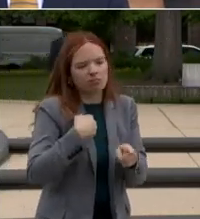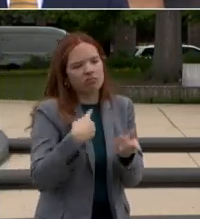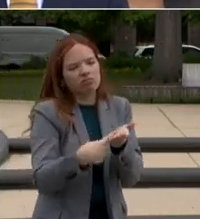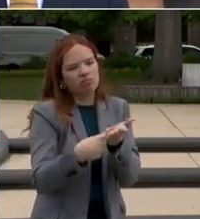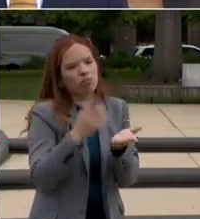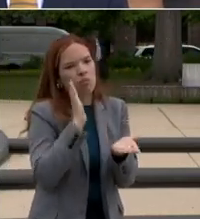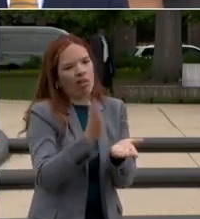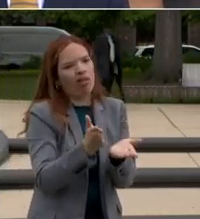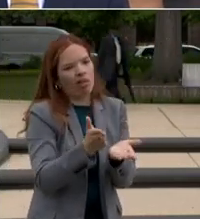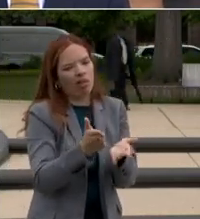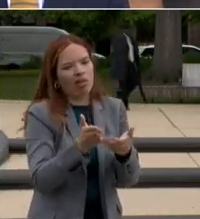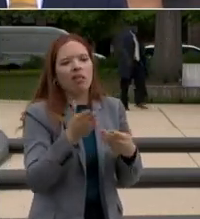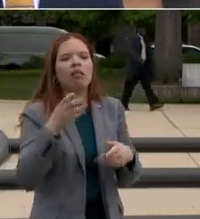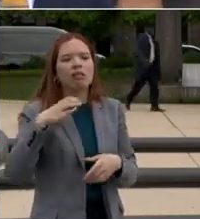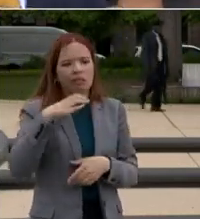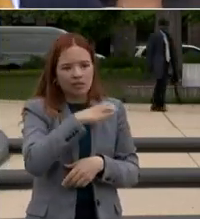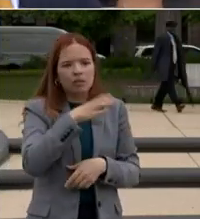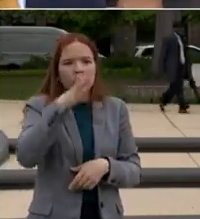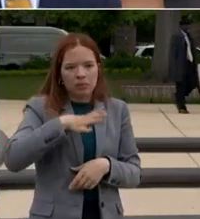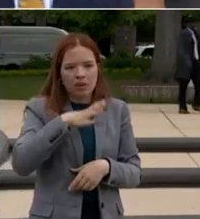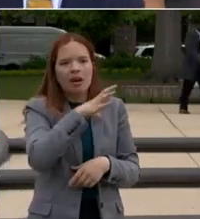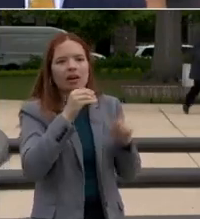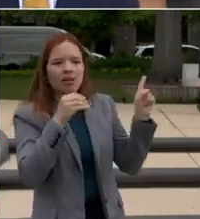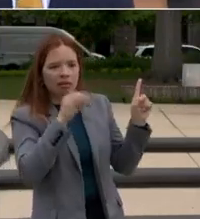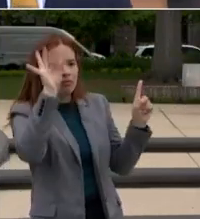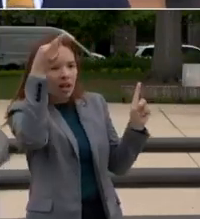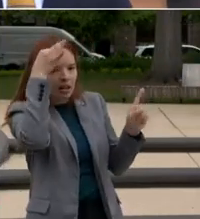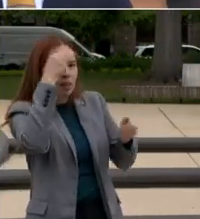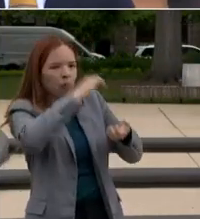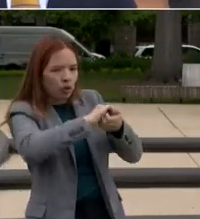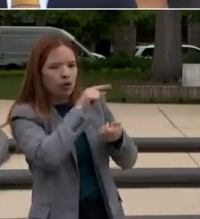the Congresswoman and with our federal partners.